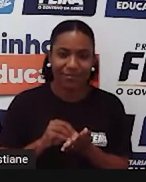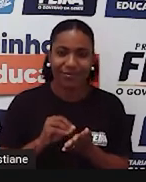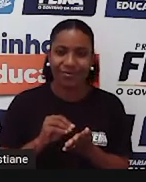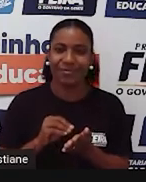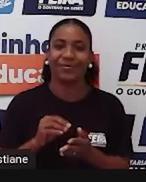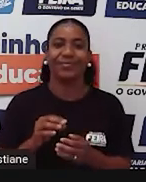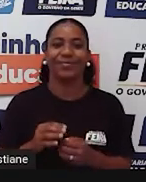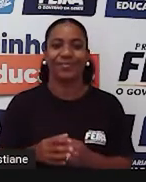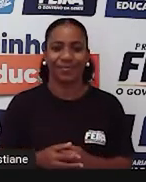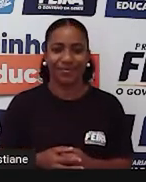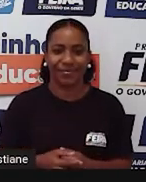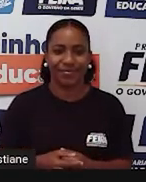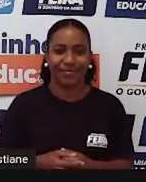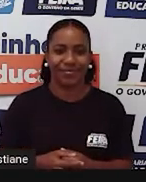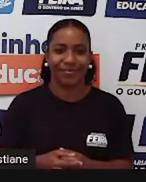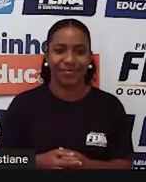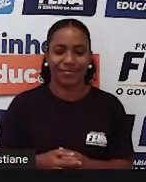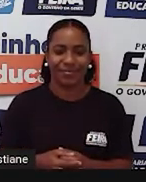R, R,